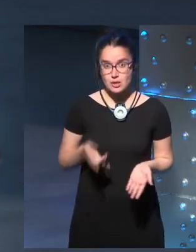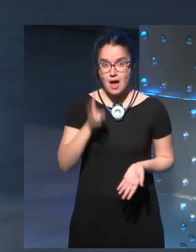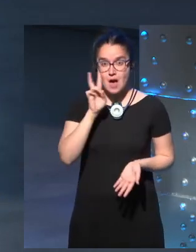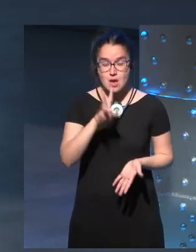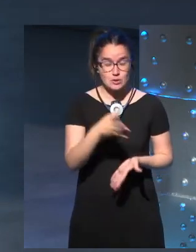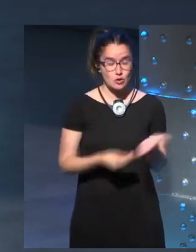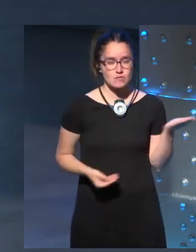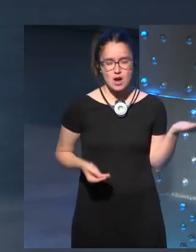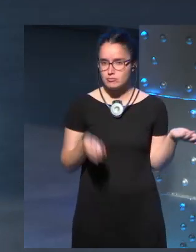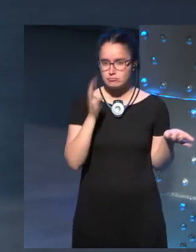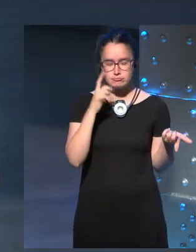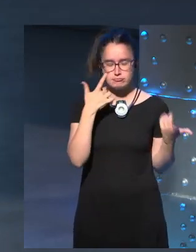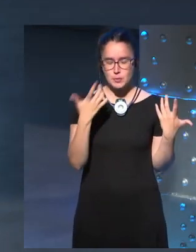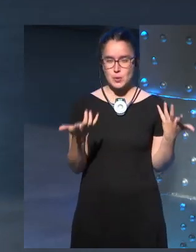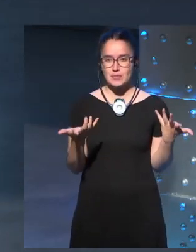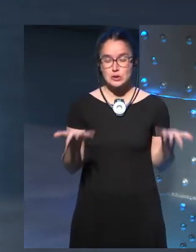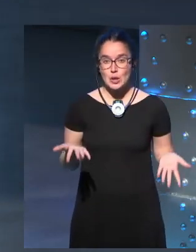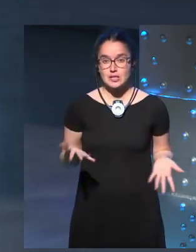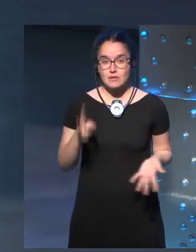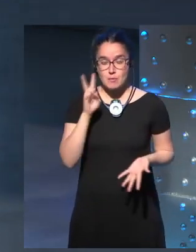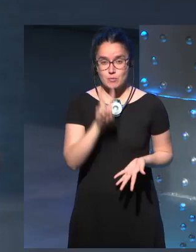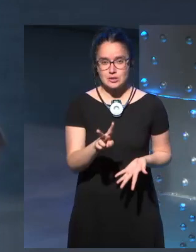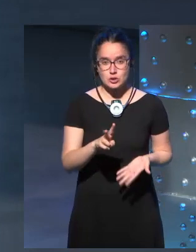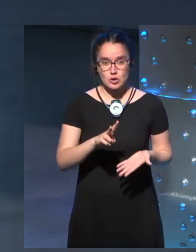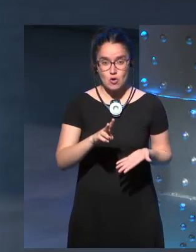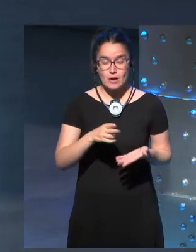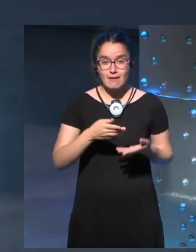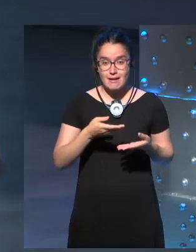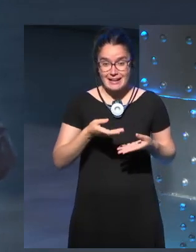know, you throw the ball out to Benzema, you know,